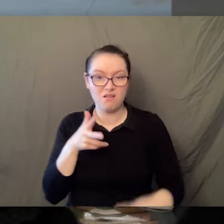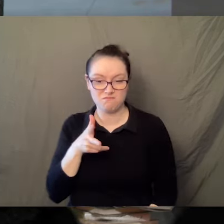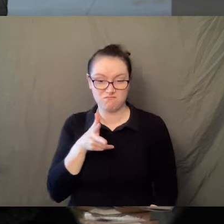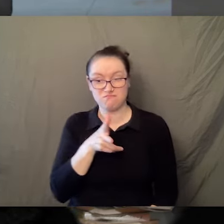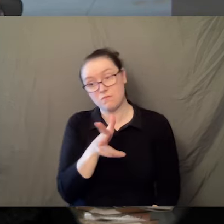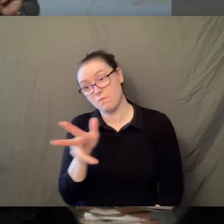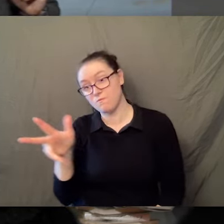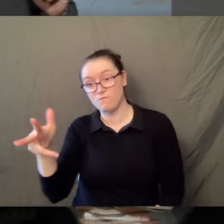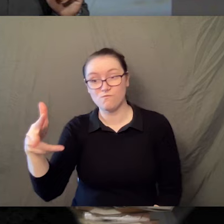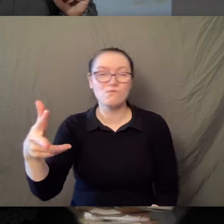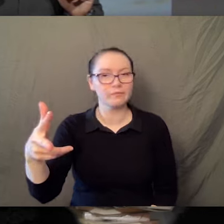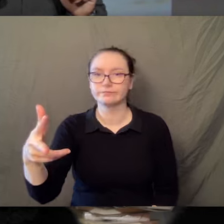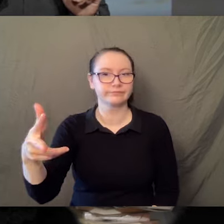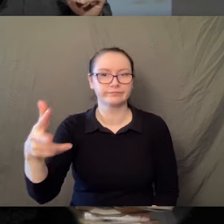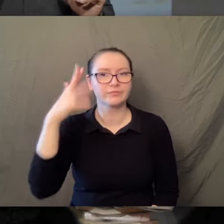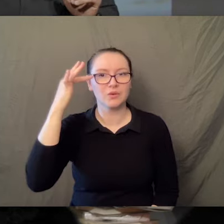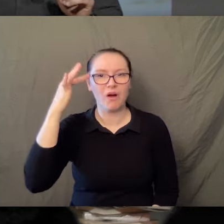Those back wheels don't turn, my friends.